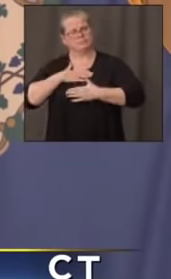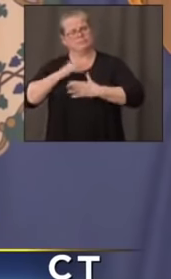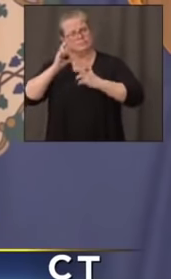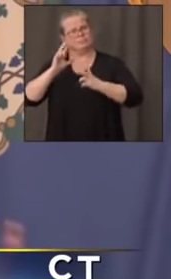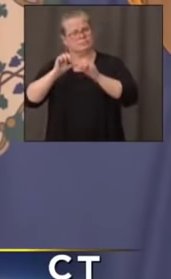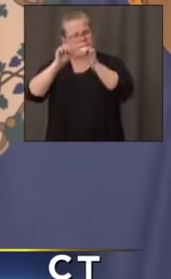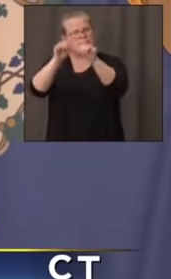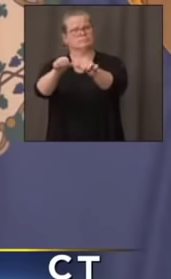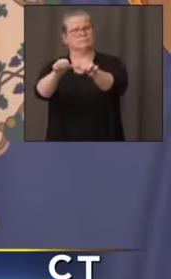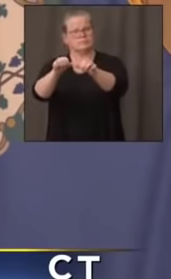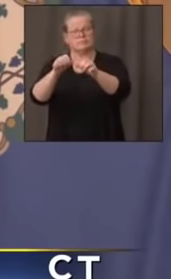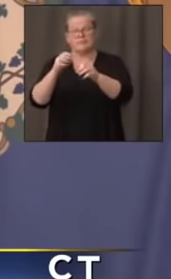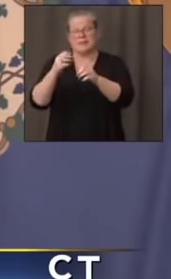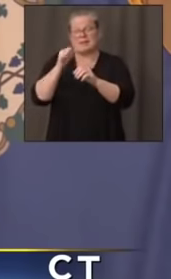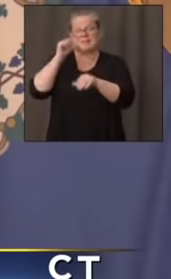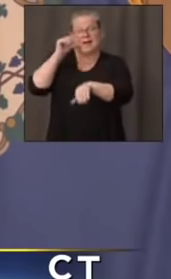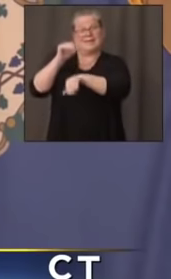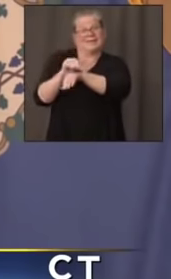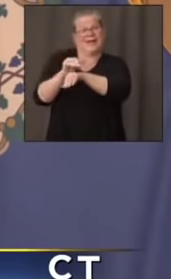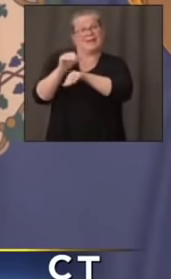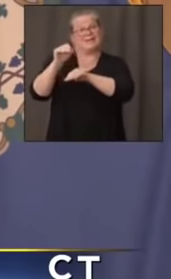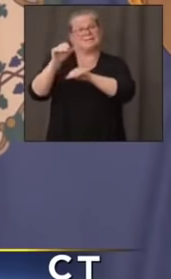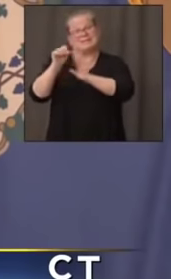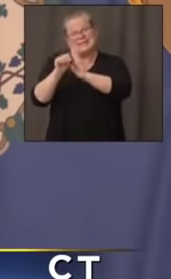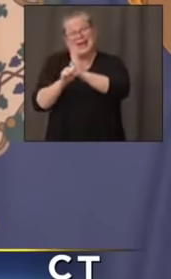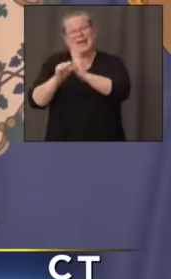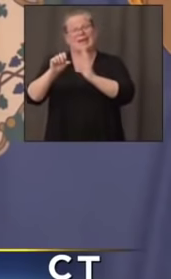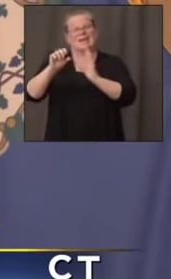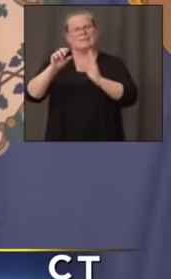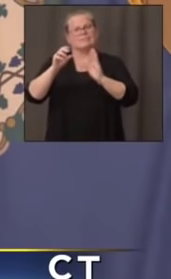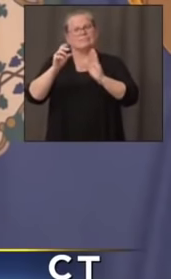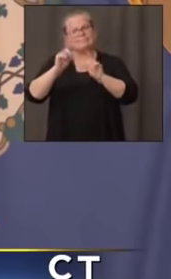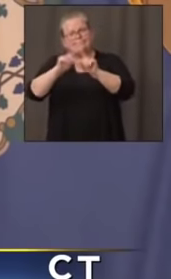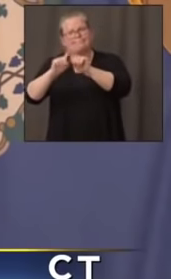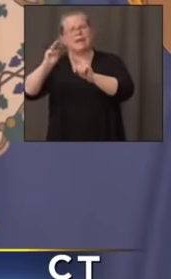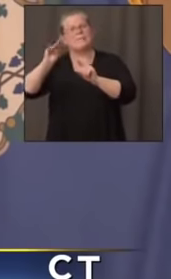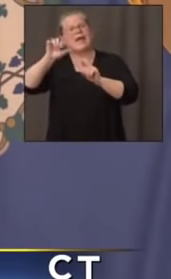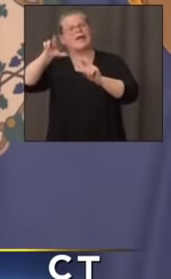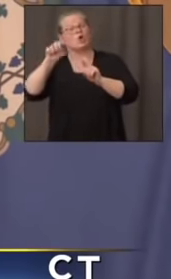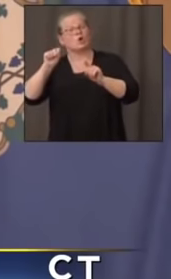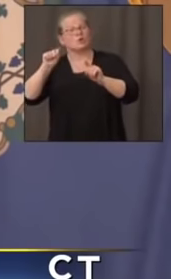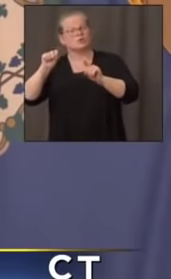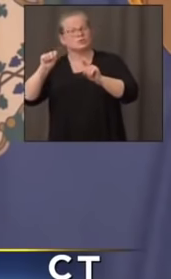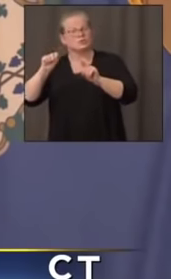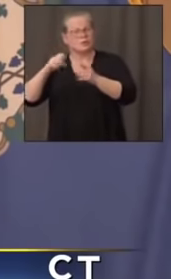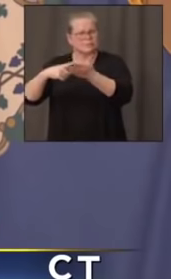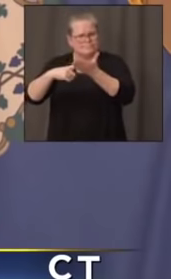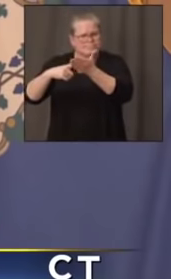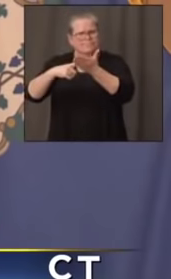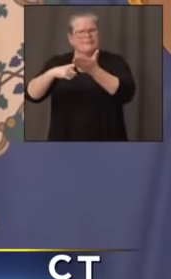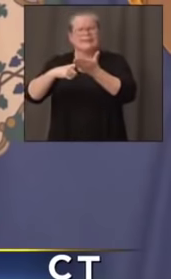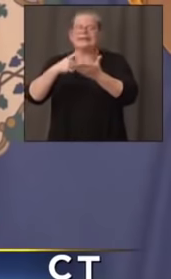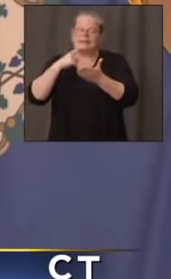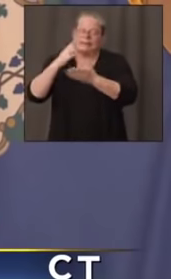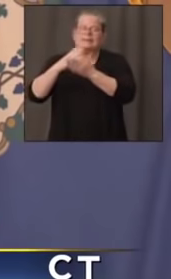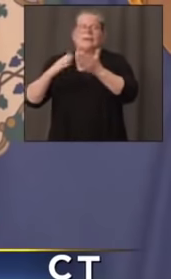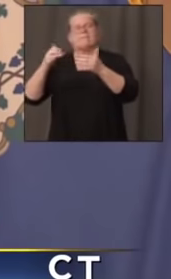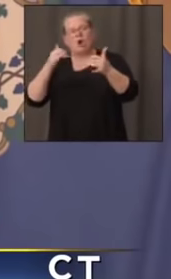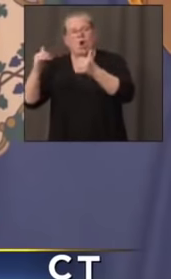of, you know, sort of big party-like events. It's not Lake of the Ozark type parties, but parties that you could